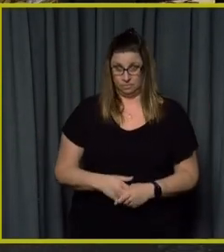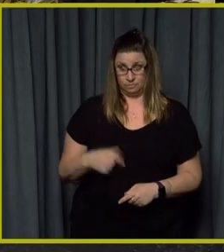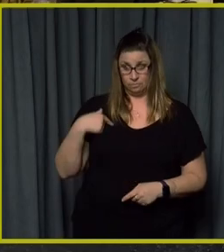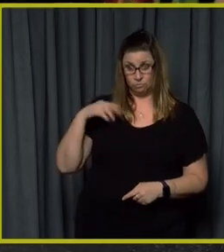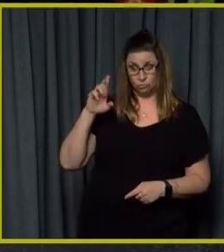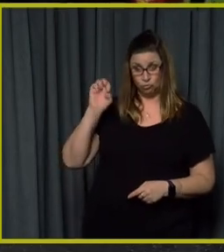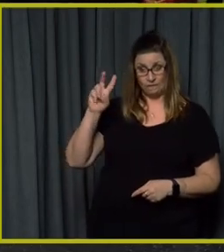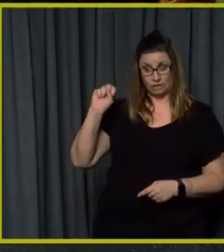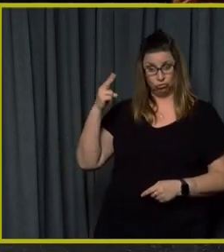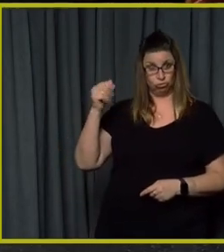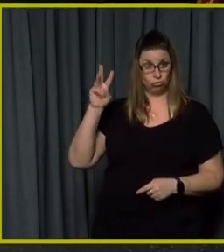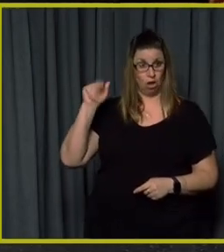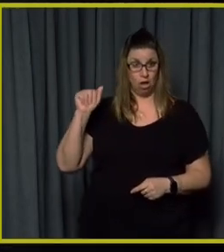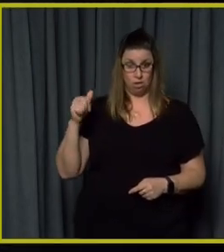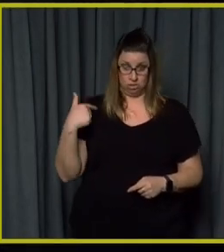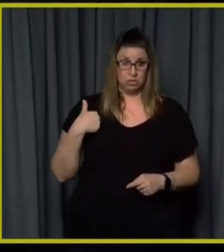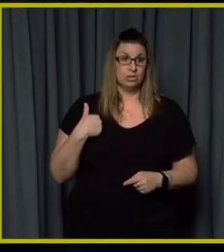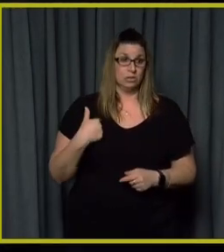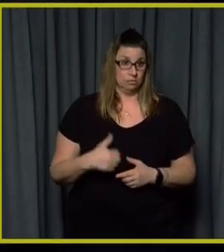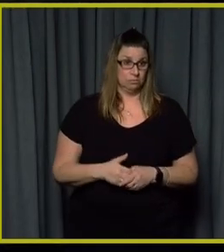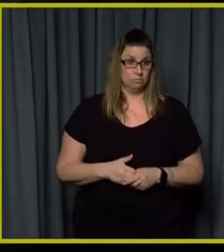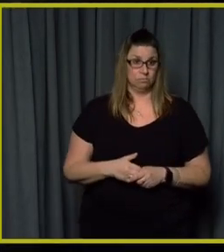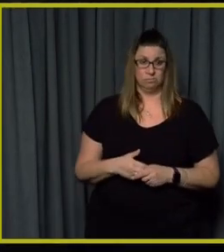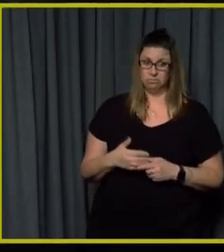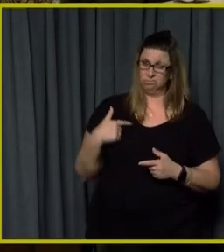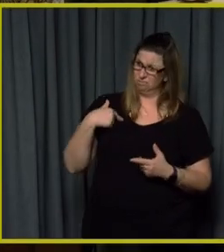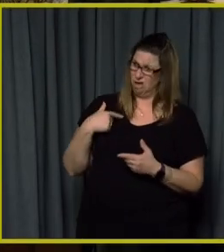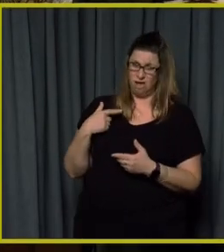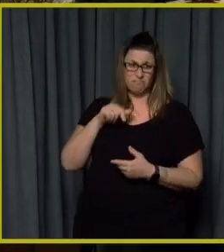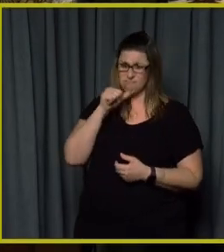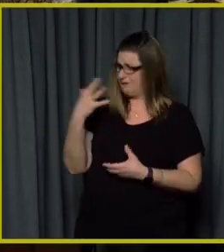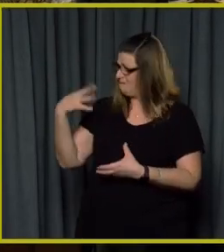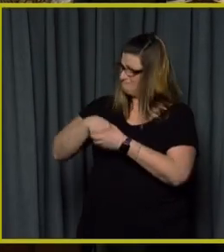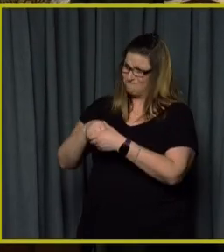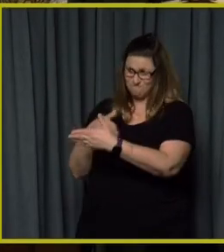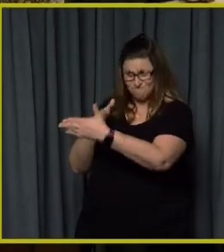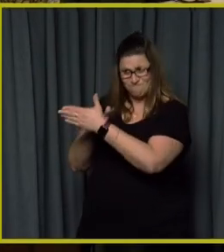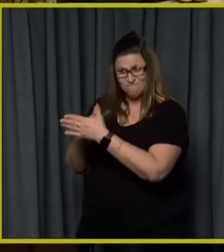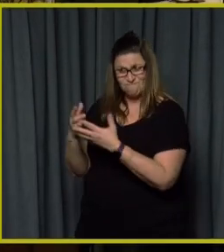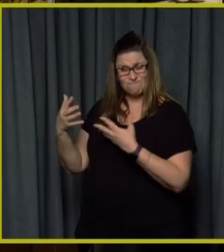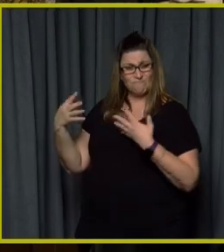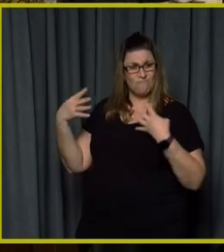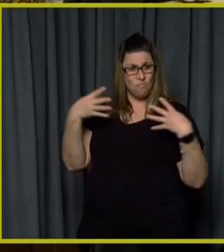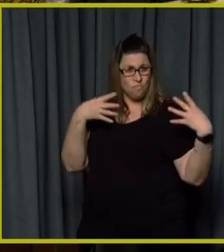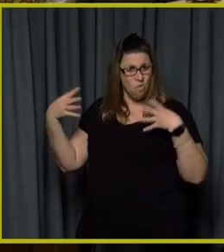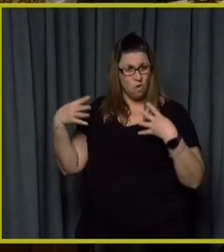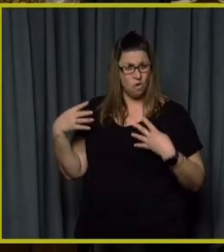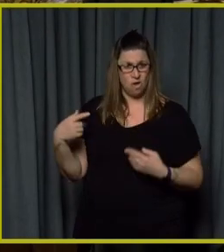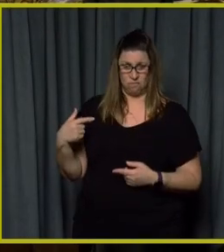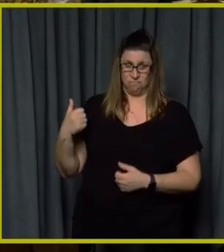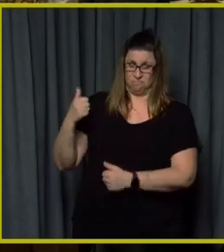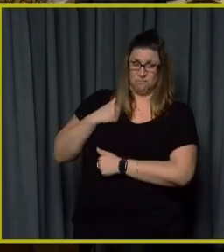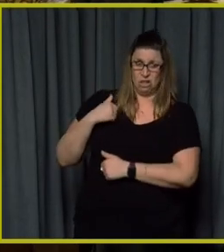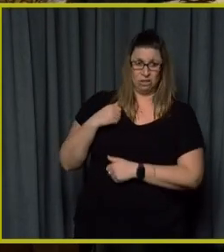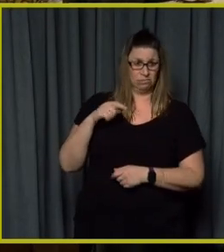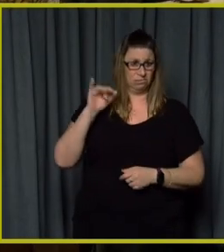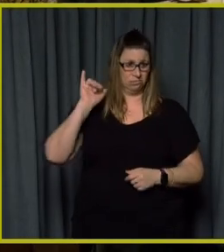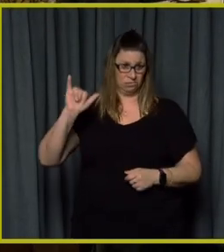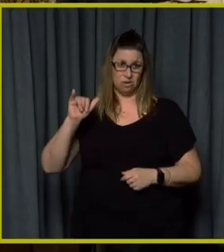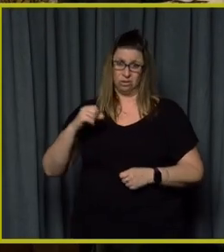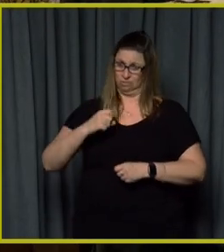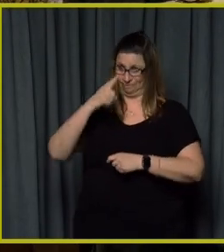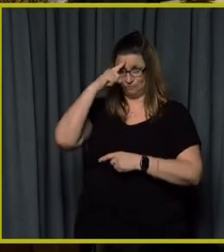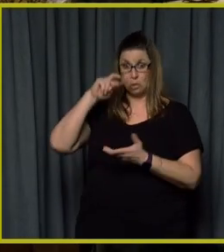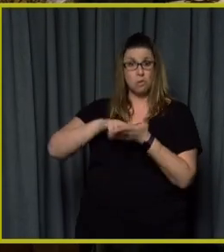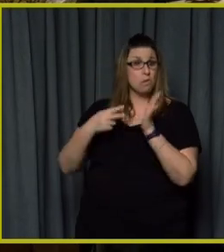War. You get promises with the military-industrial complex that we have to spend on defense for our own security. But after